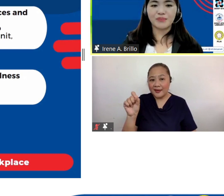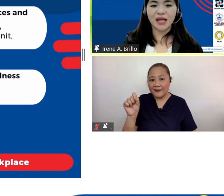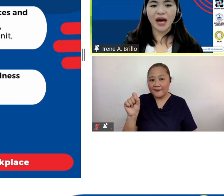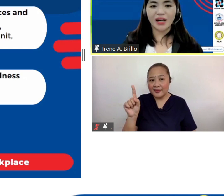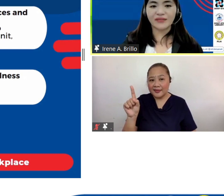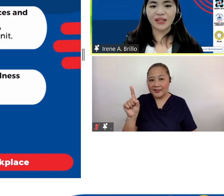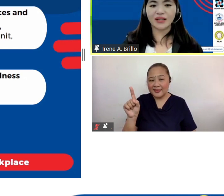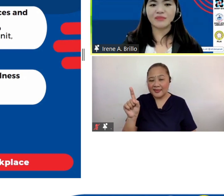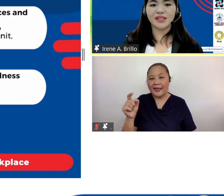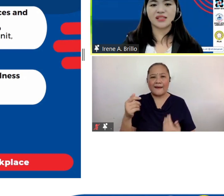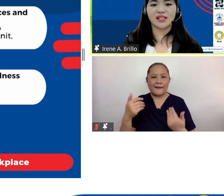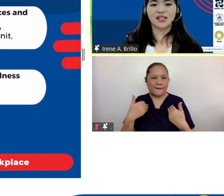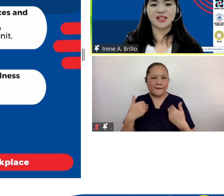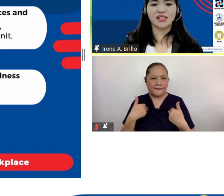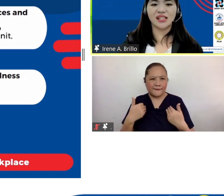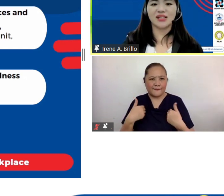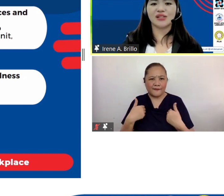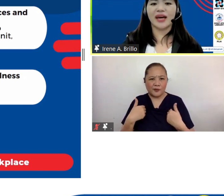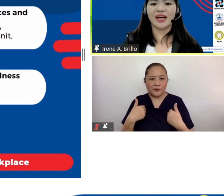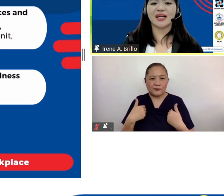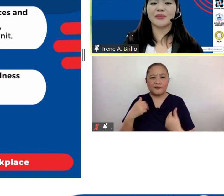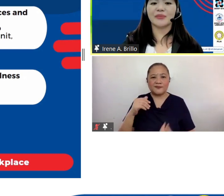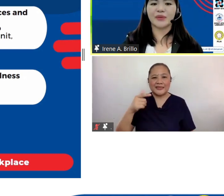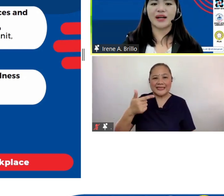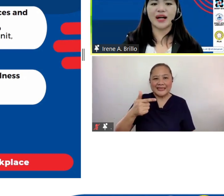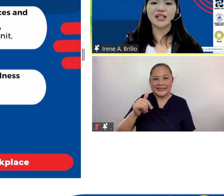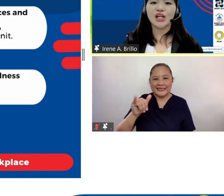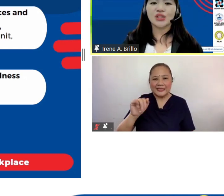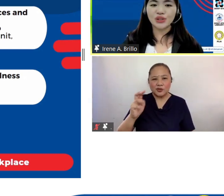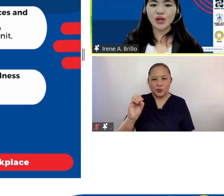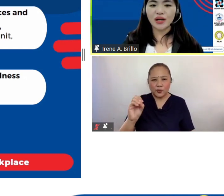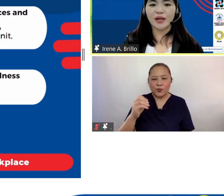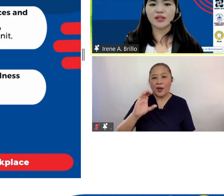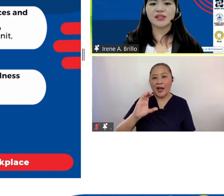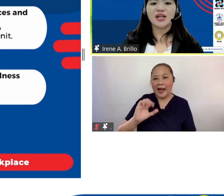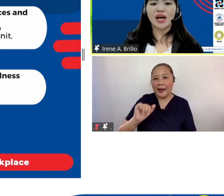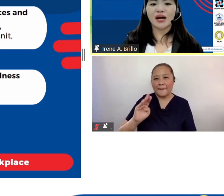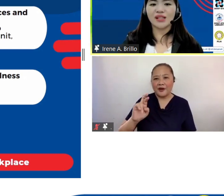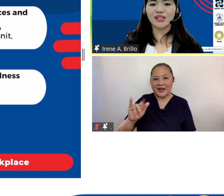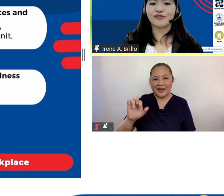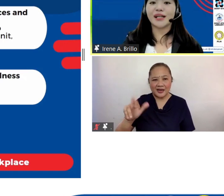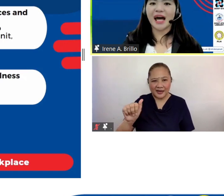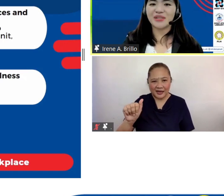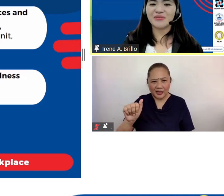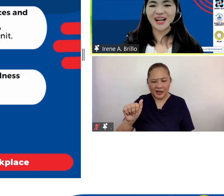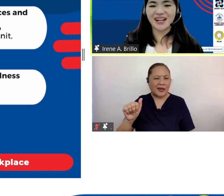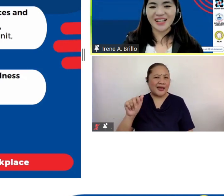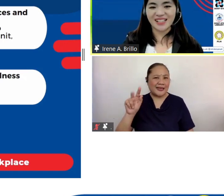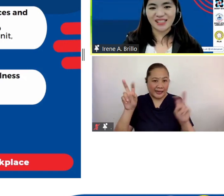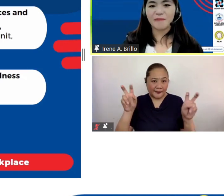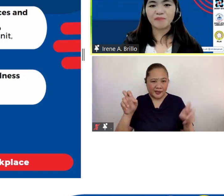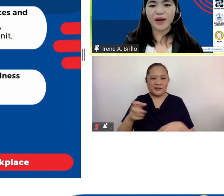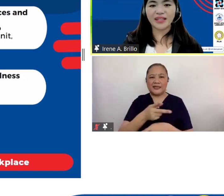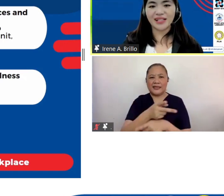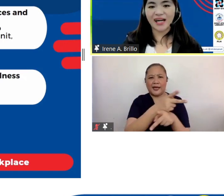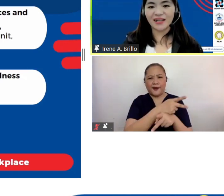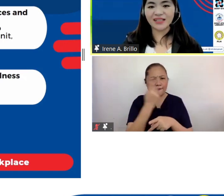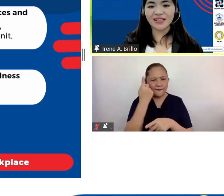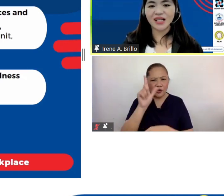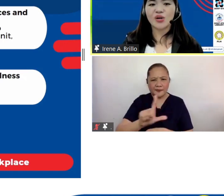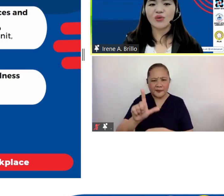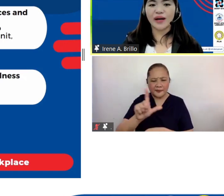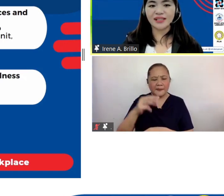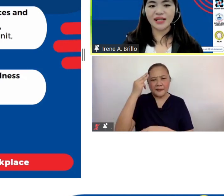will be having Mr. Gino A. Cabrera to talk about caring for librarians, mental